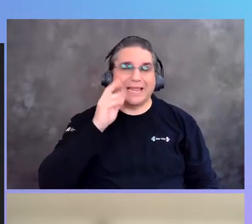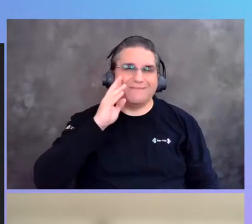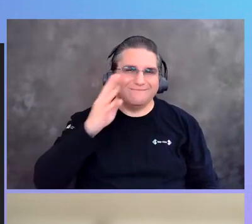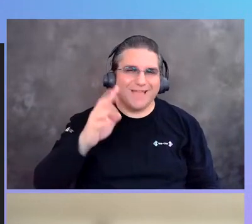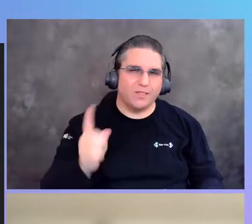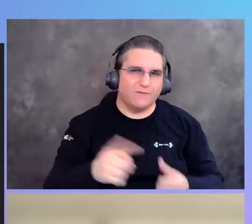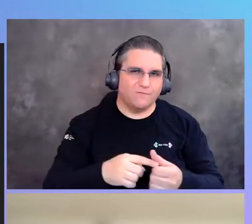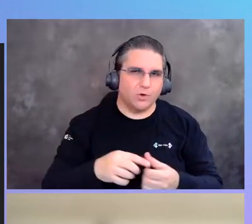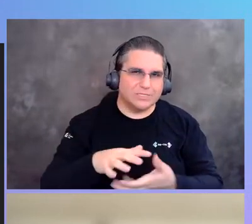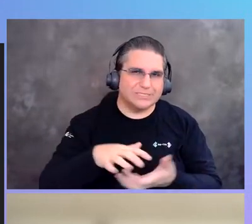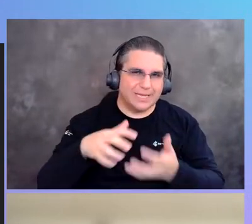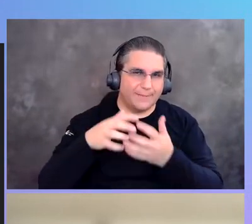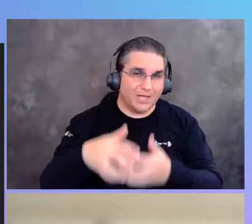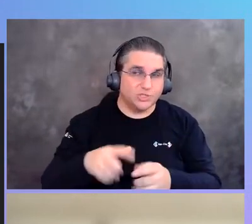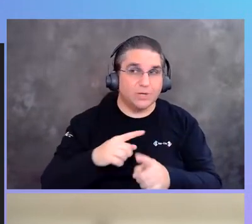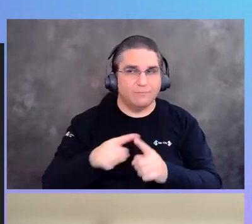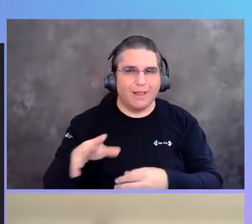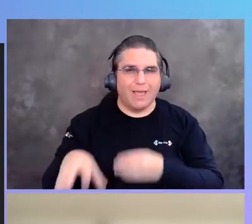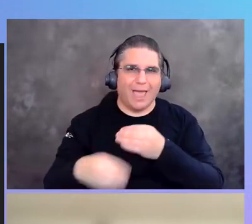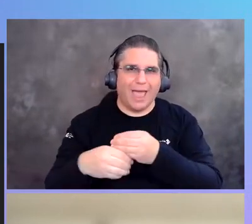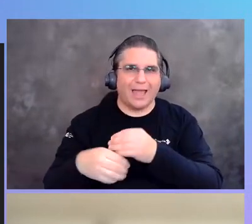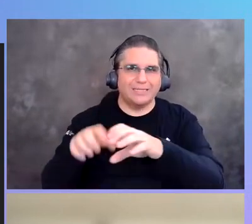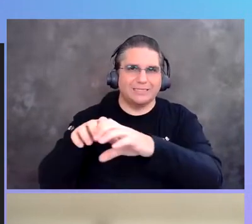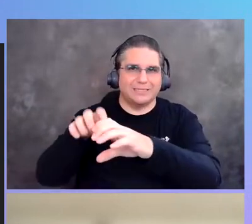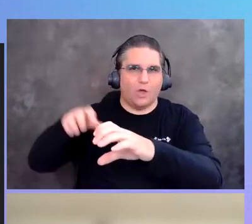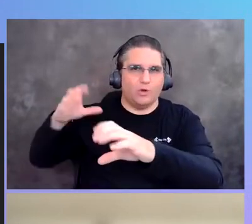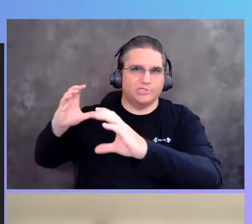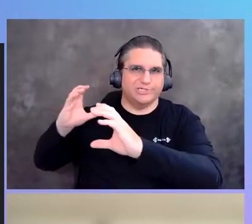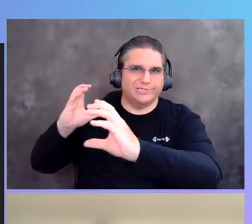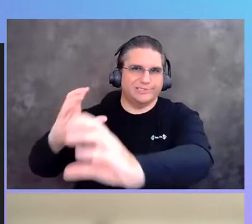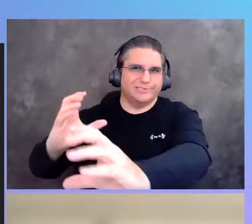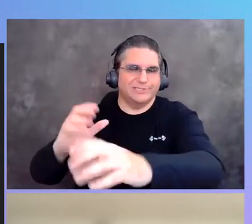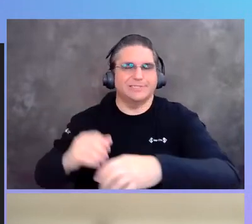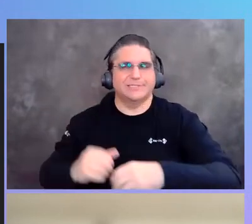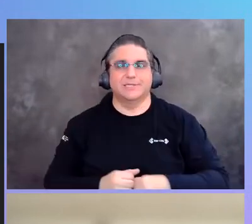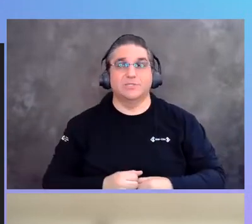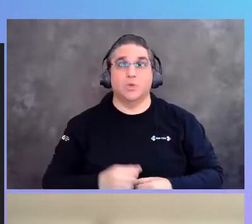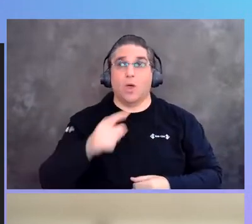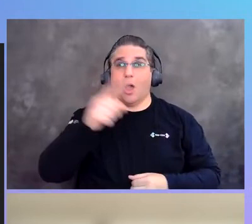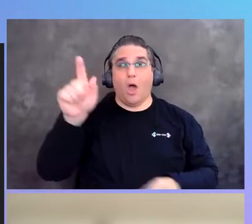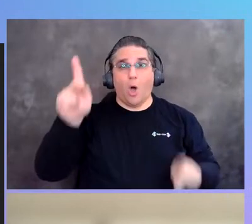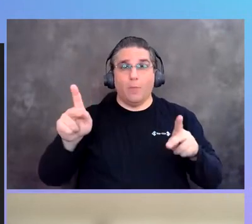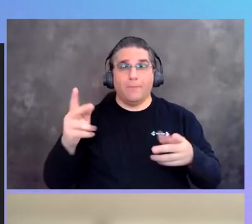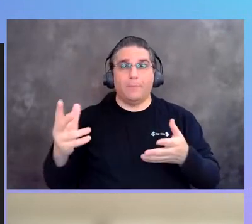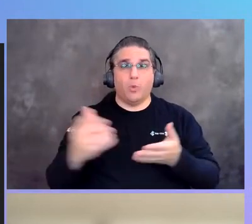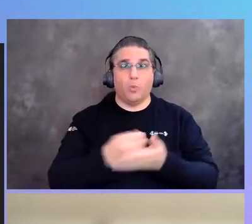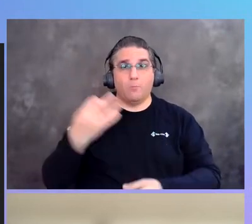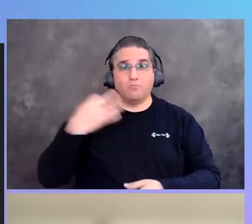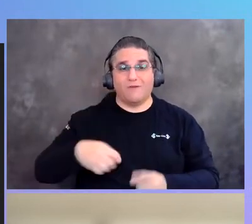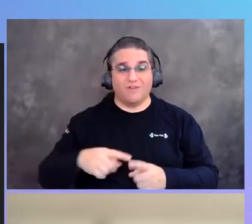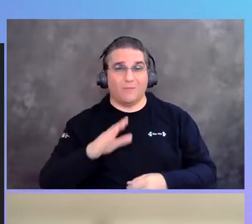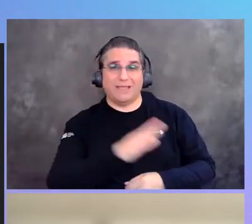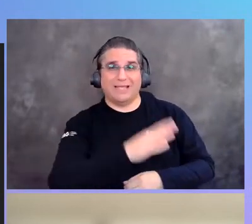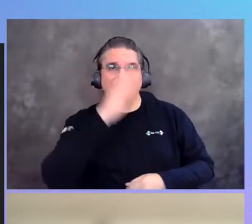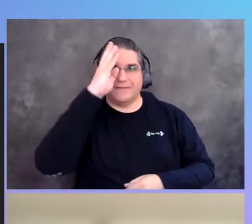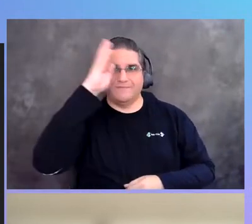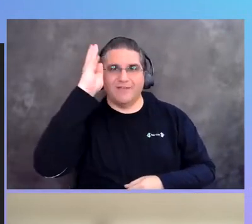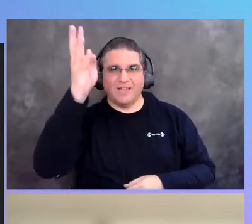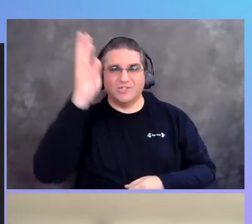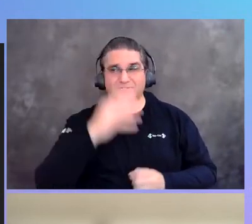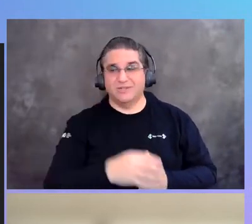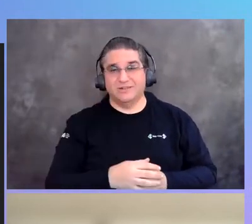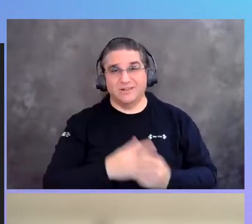do some early runs there. But they had all profited off his early inventions, and he actually, unfortunately, died in poverty and